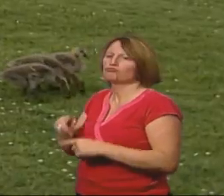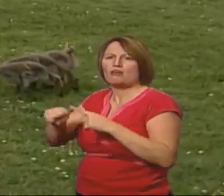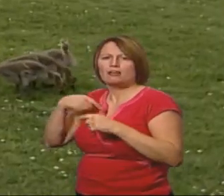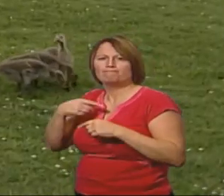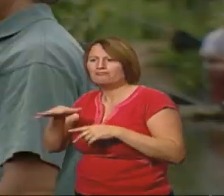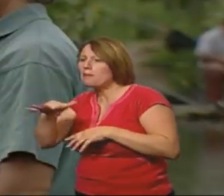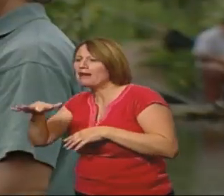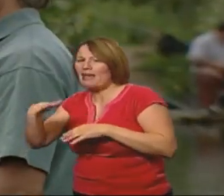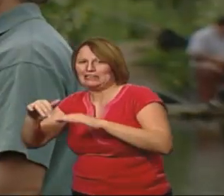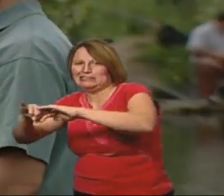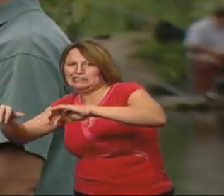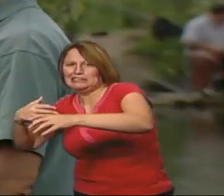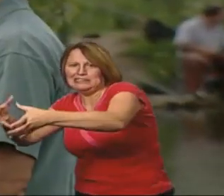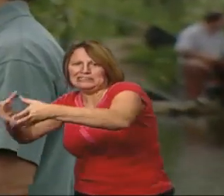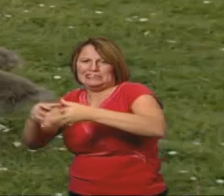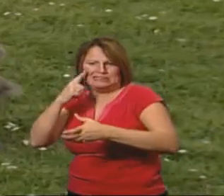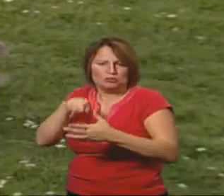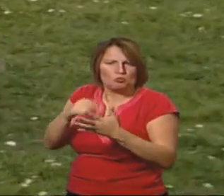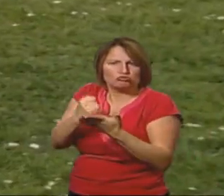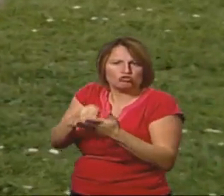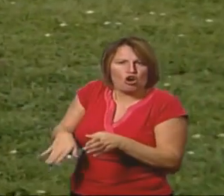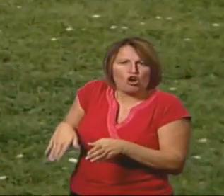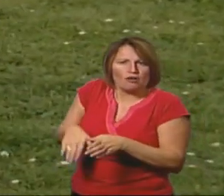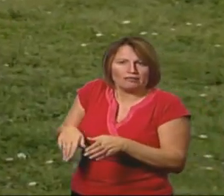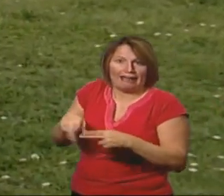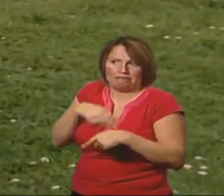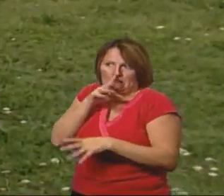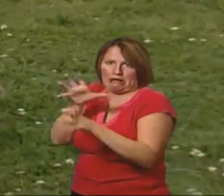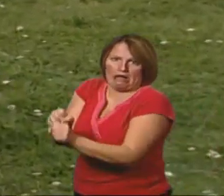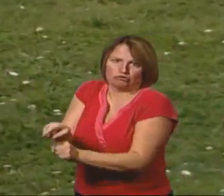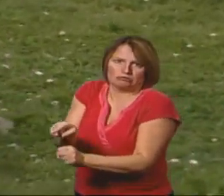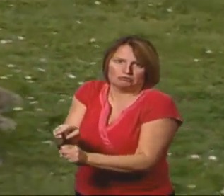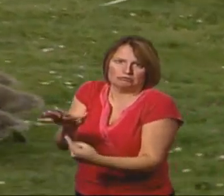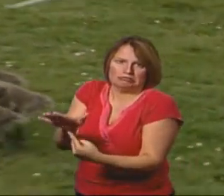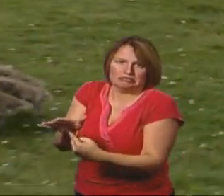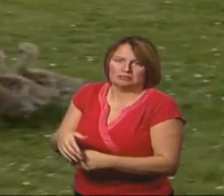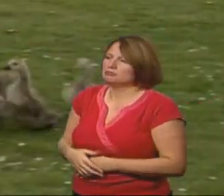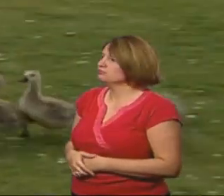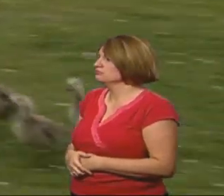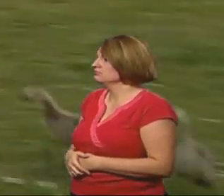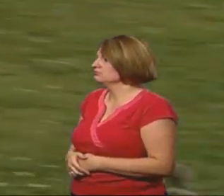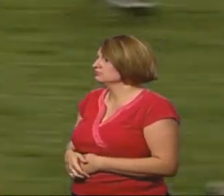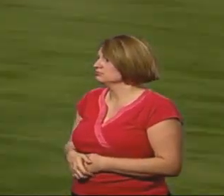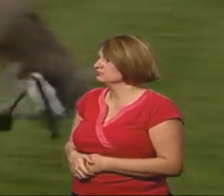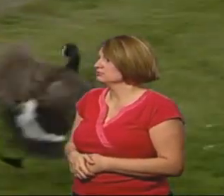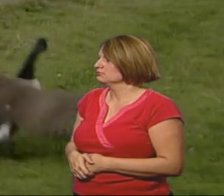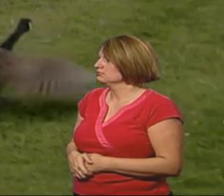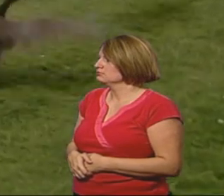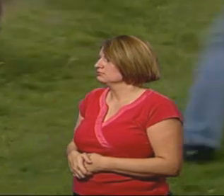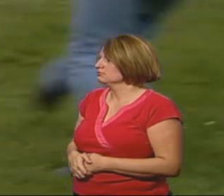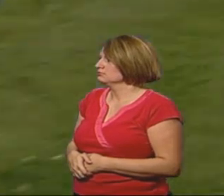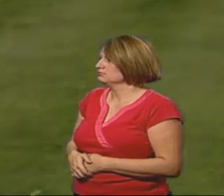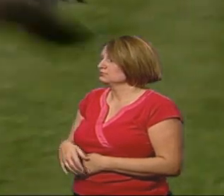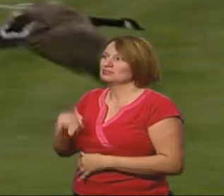Unfortunately, we're going to have to separate the injured bird from its family while we see what's wrong with it. That is, if we can catch it in the first place.